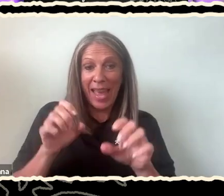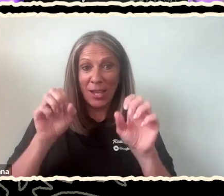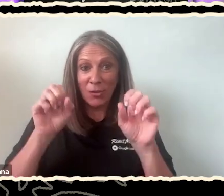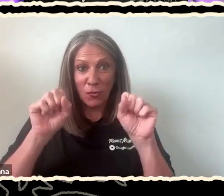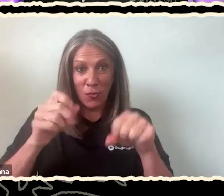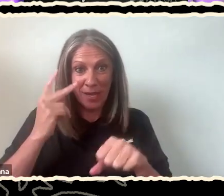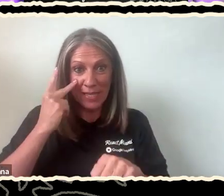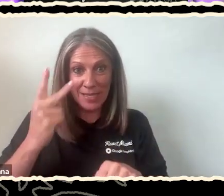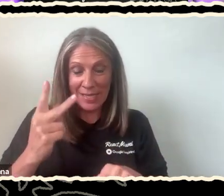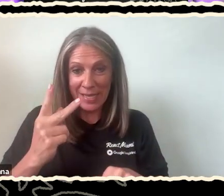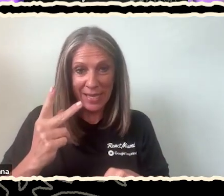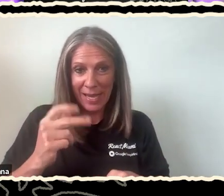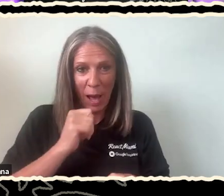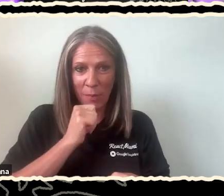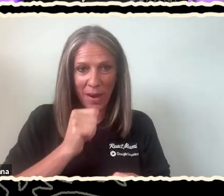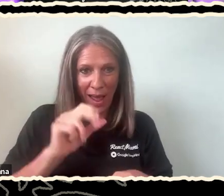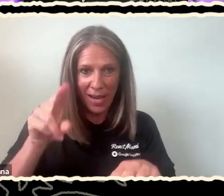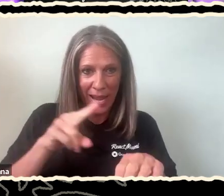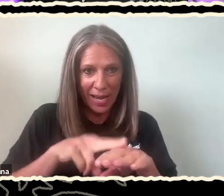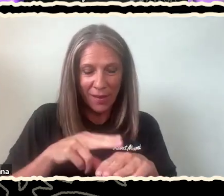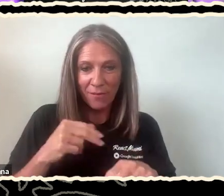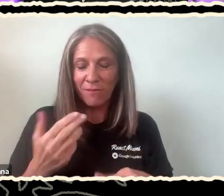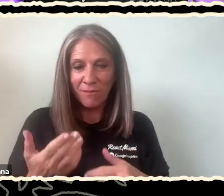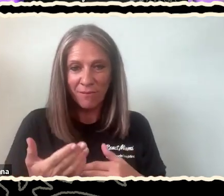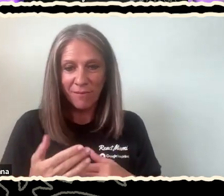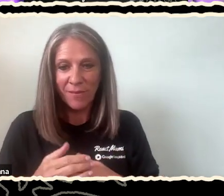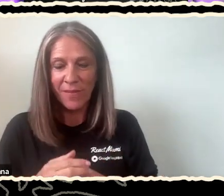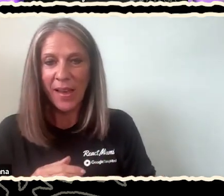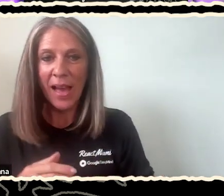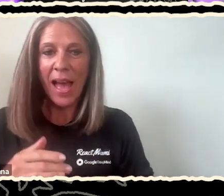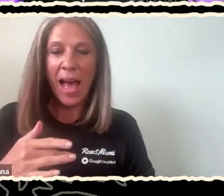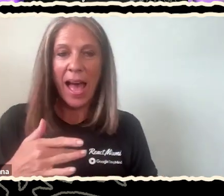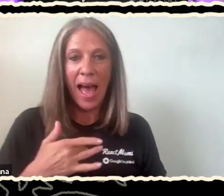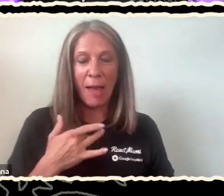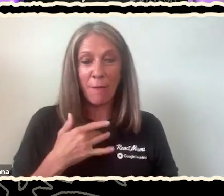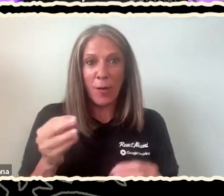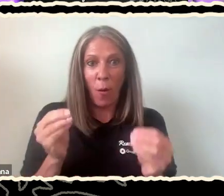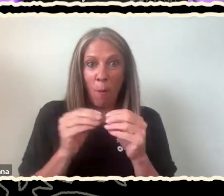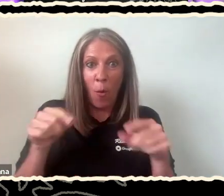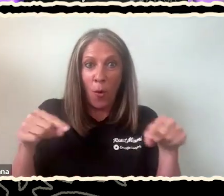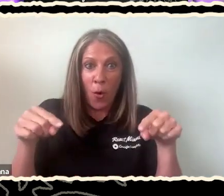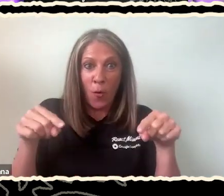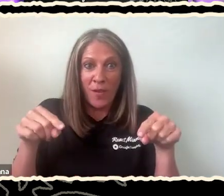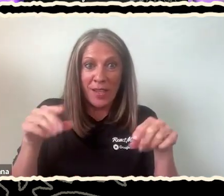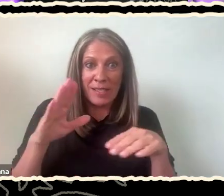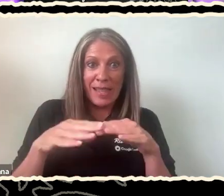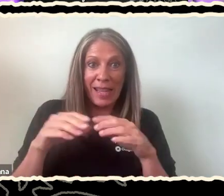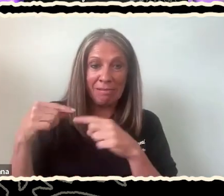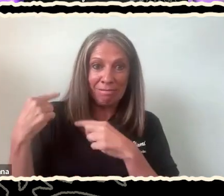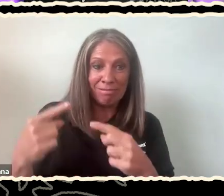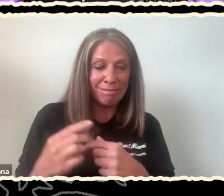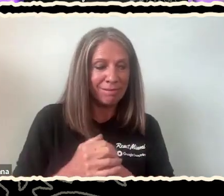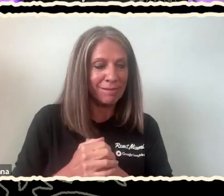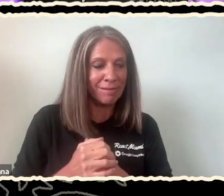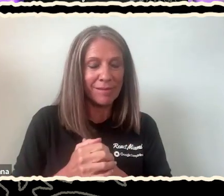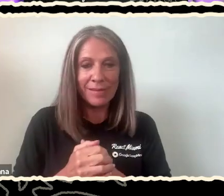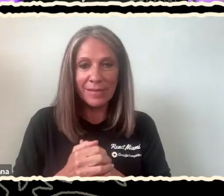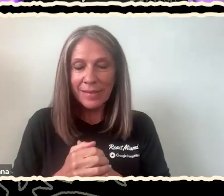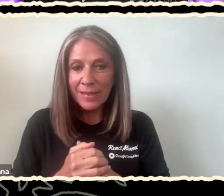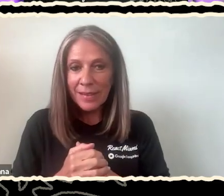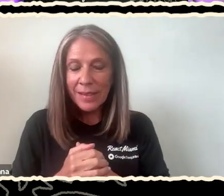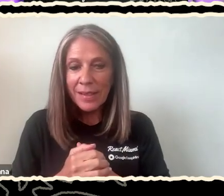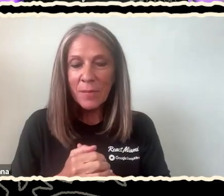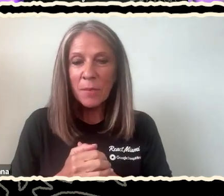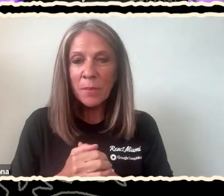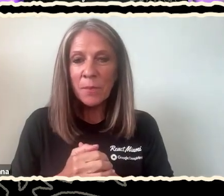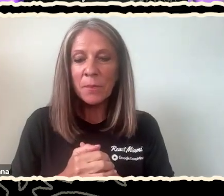As you can tell, I'm not native, so that makes me feel quite slightly more nervous than usual. And so I don't want keyboard setup